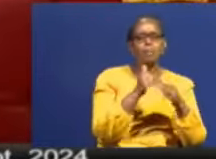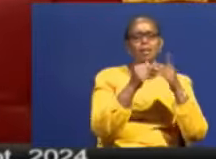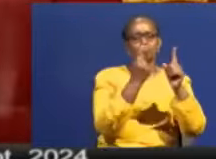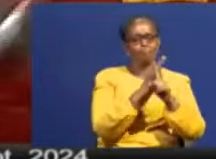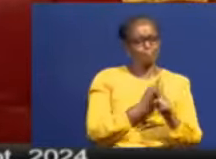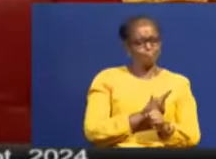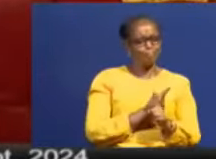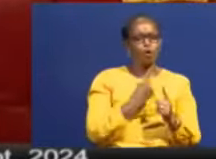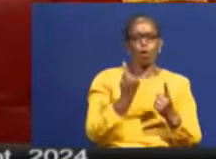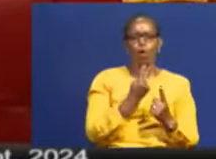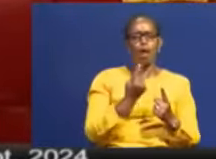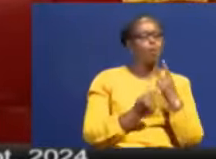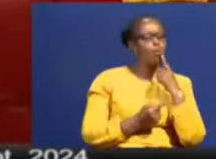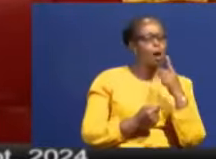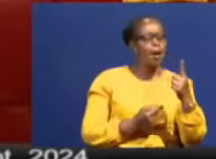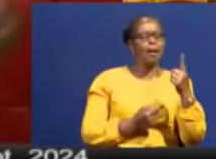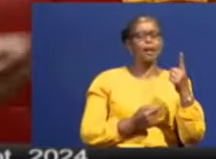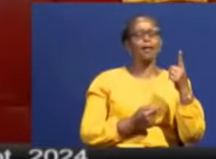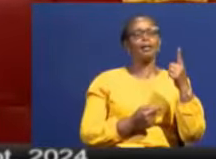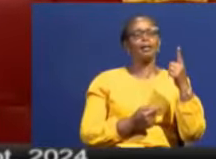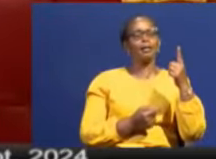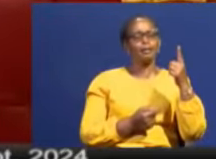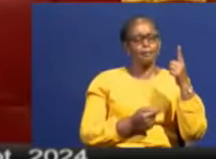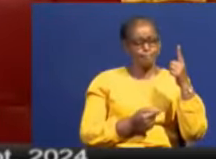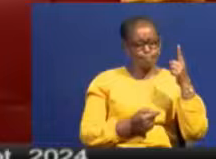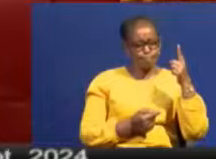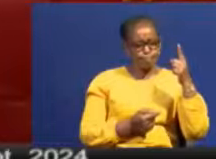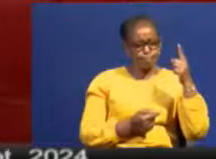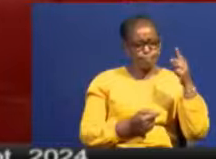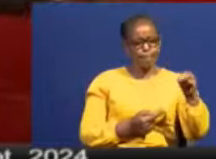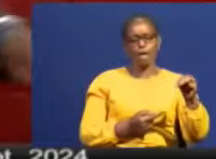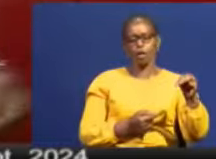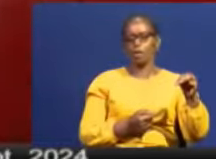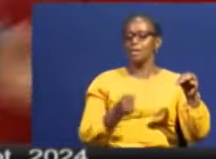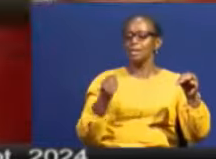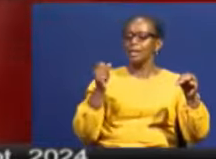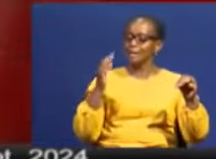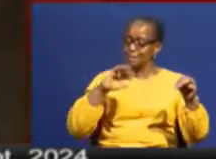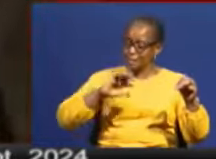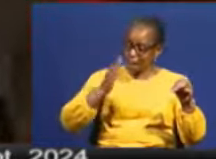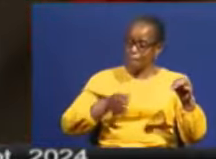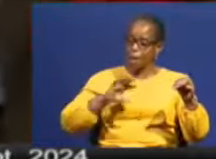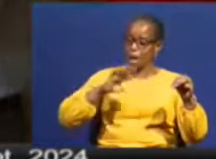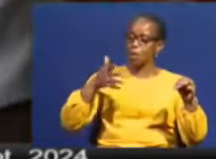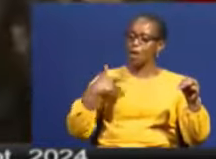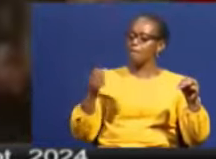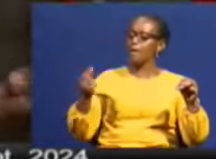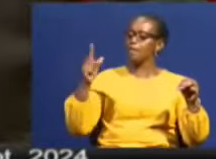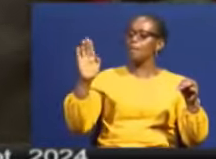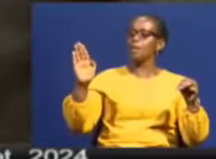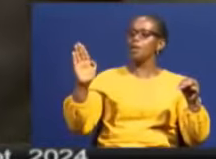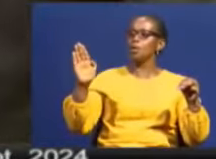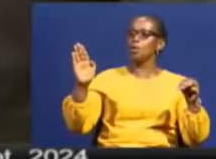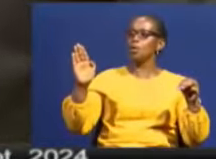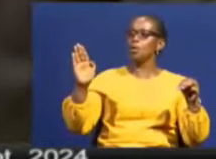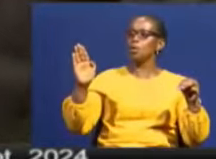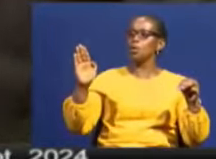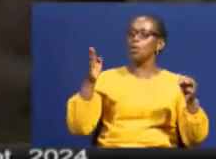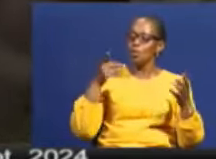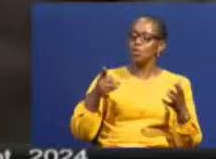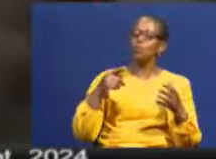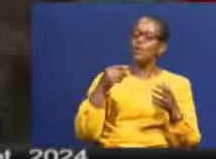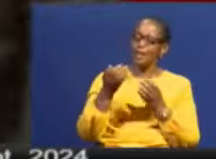million. With 11 billion in some counties, and even some of them getting up to 15 billion, you'll actually need a microscope, and I've said this